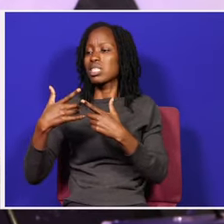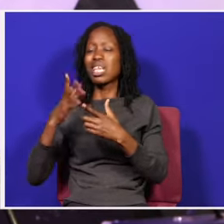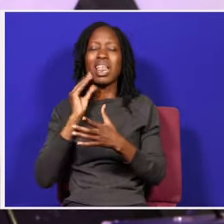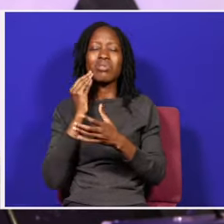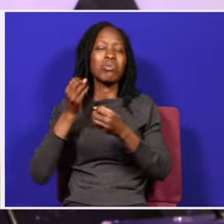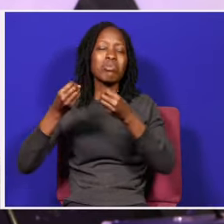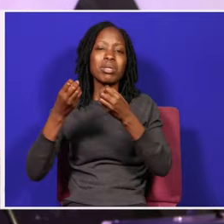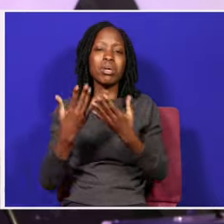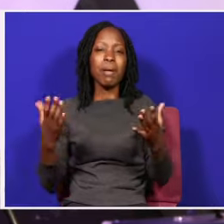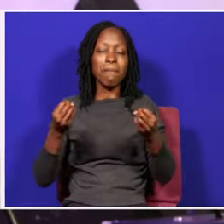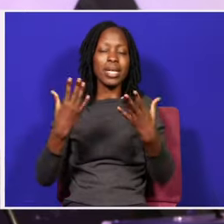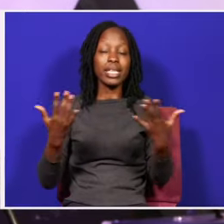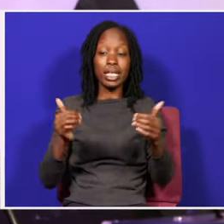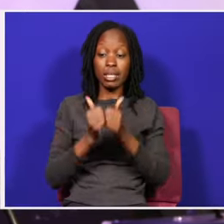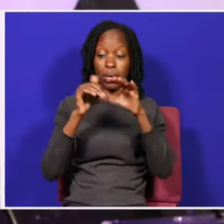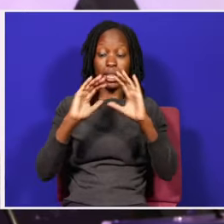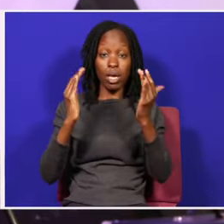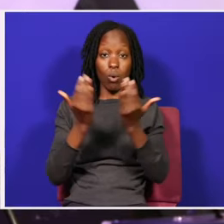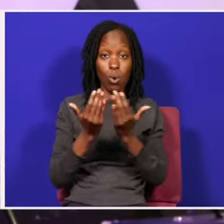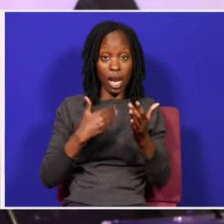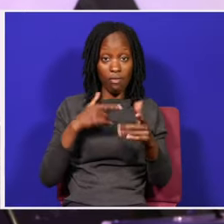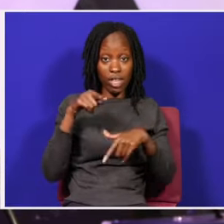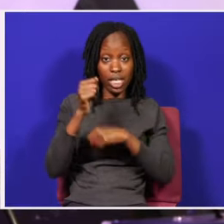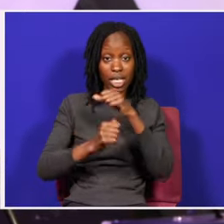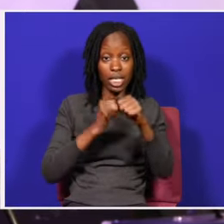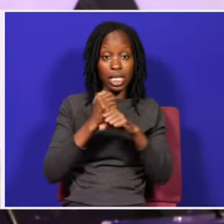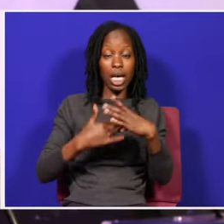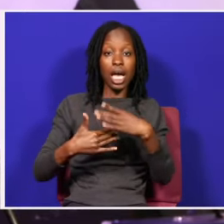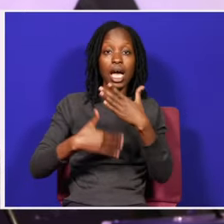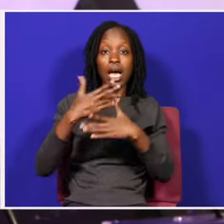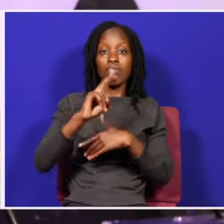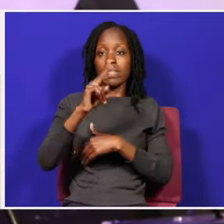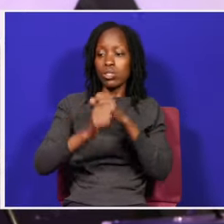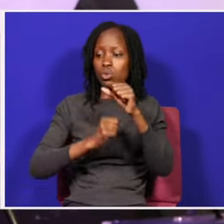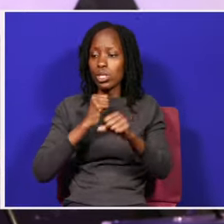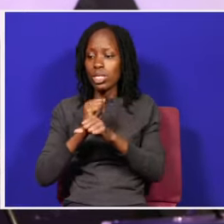things happened in the world this year. After 2 years of COVID, we